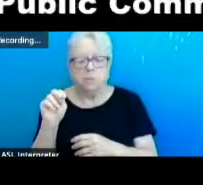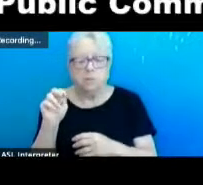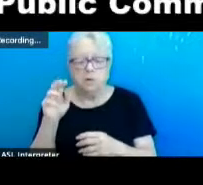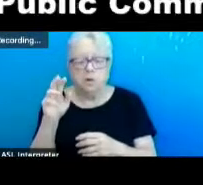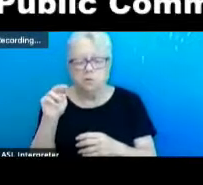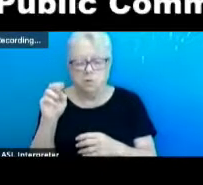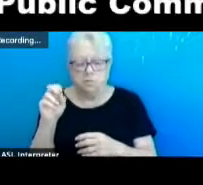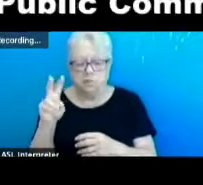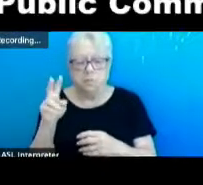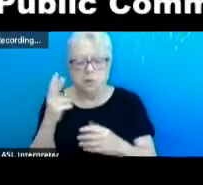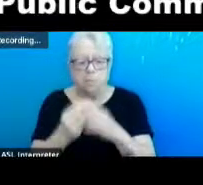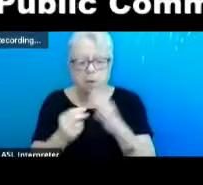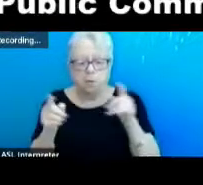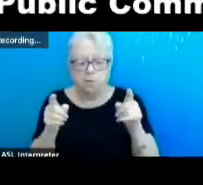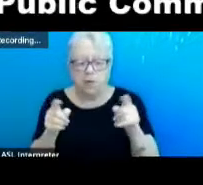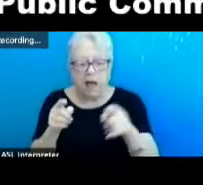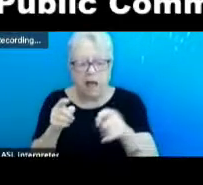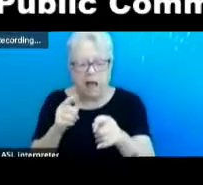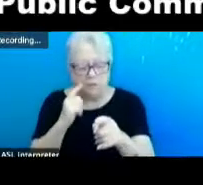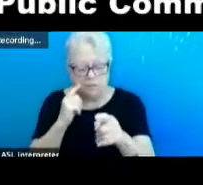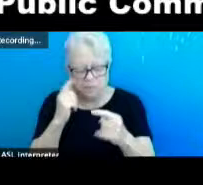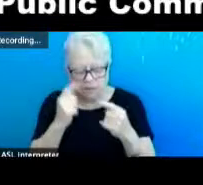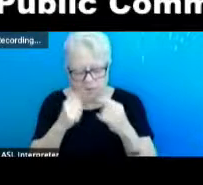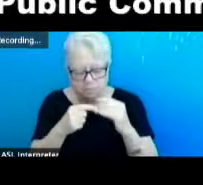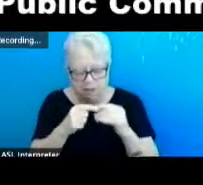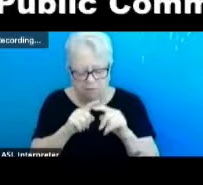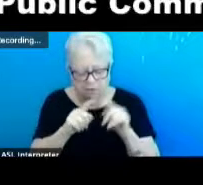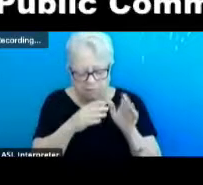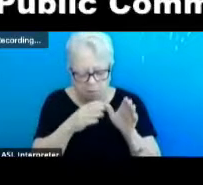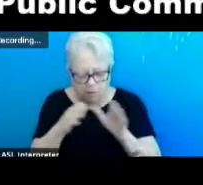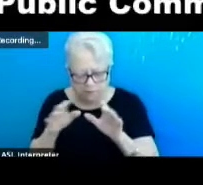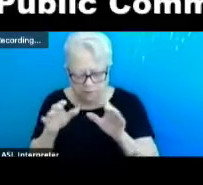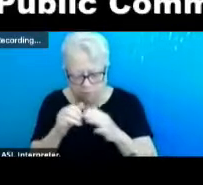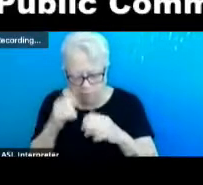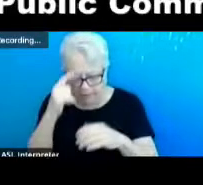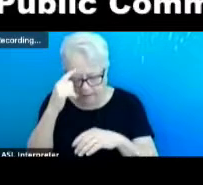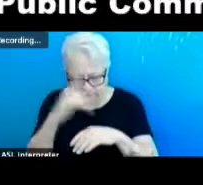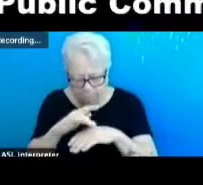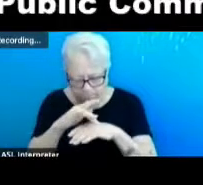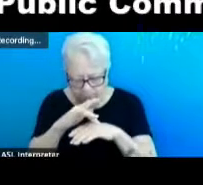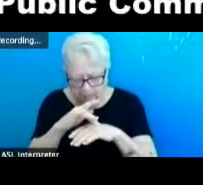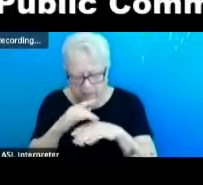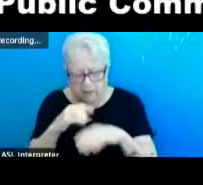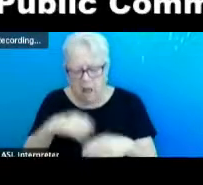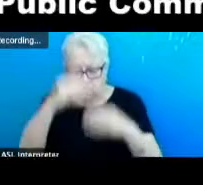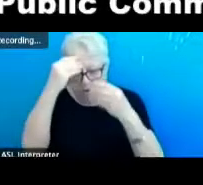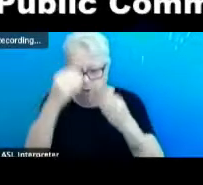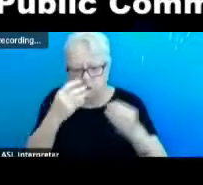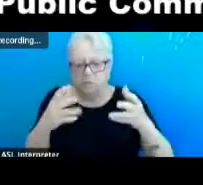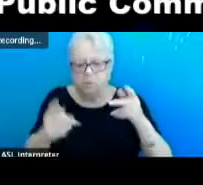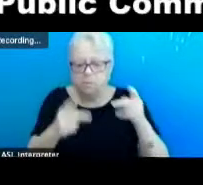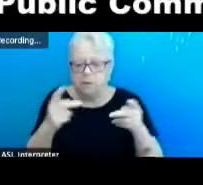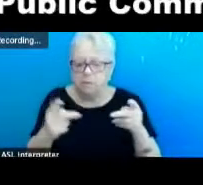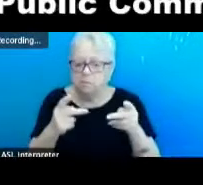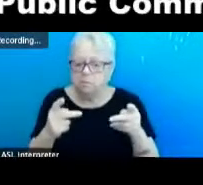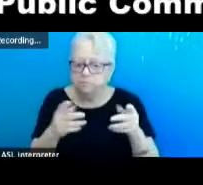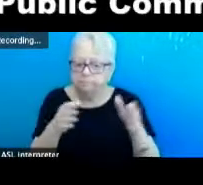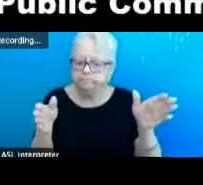do that. I will let you know, and in the public know, I've certainly, as you've mentioned, Commissioner Toledo, I've tried to,